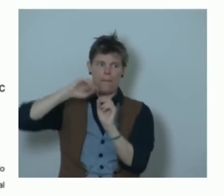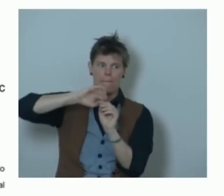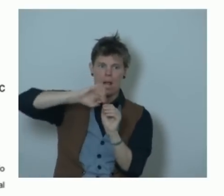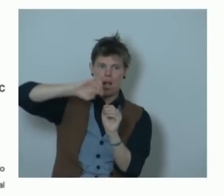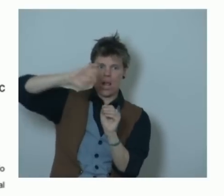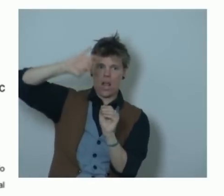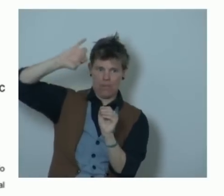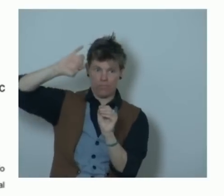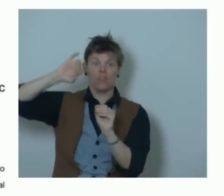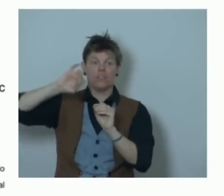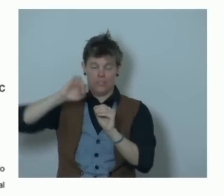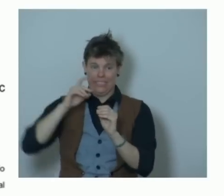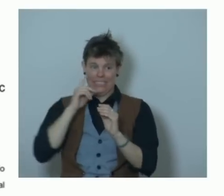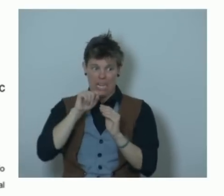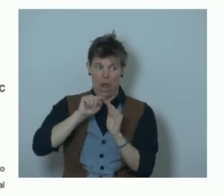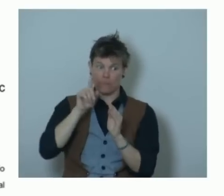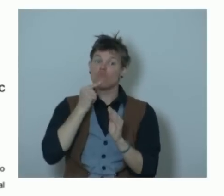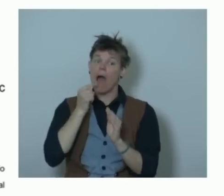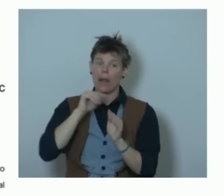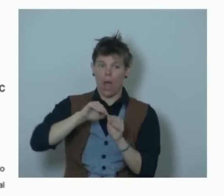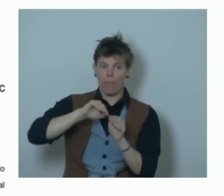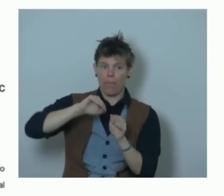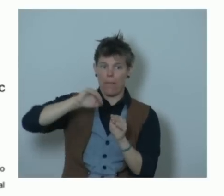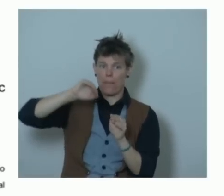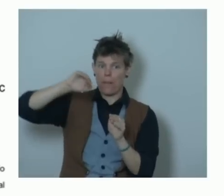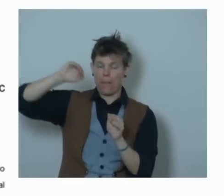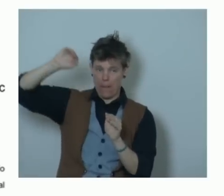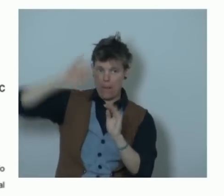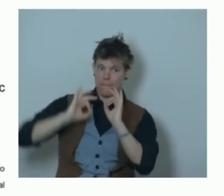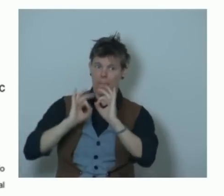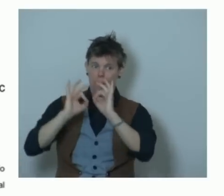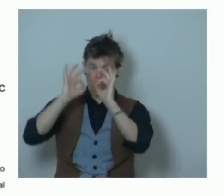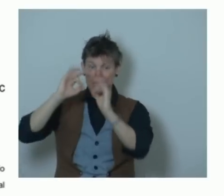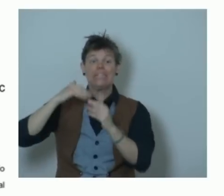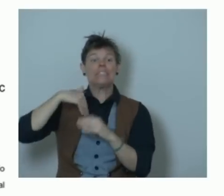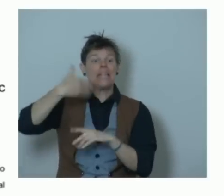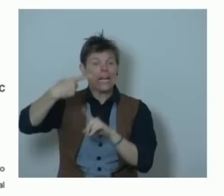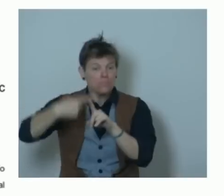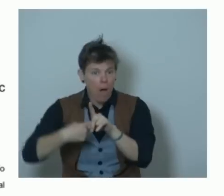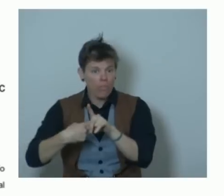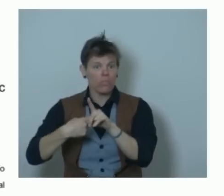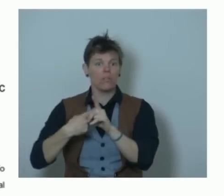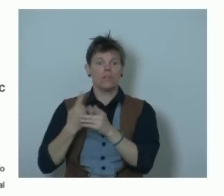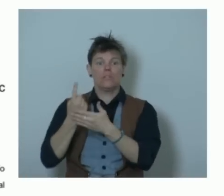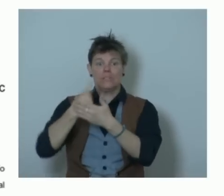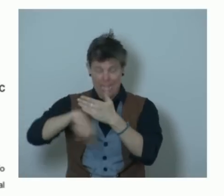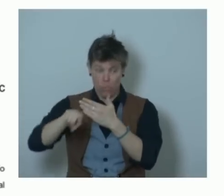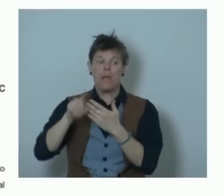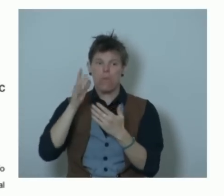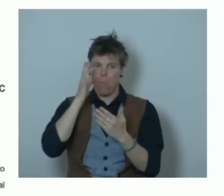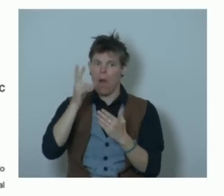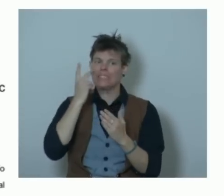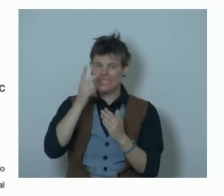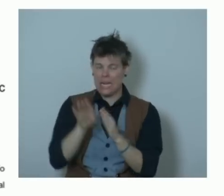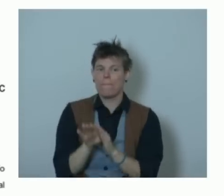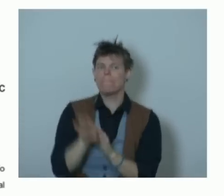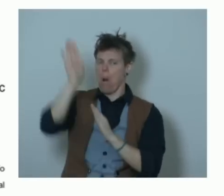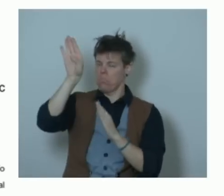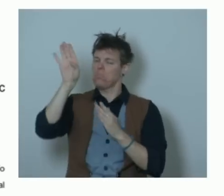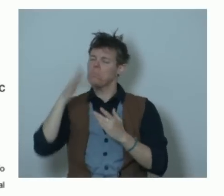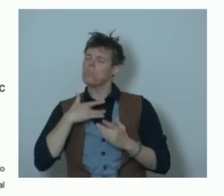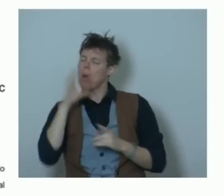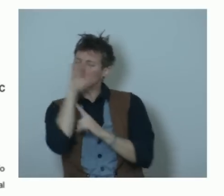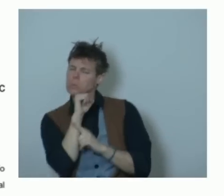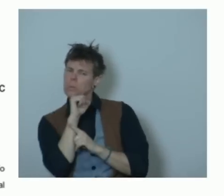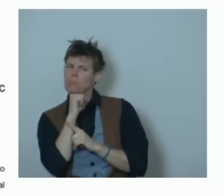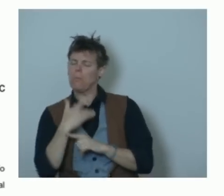up, but in the next month it's going to go up even higher. And this model assumes that no one's going to do anything different in either of these counties than